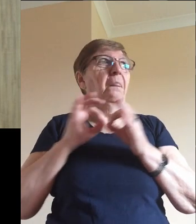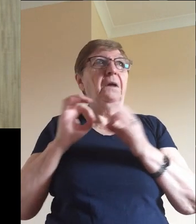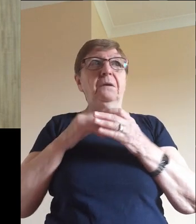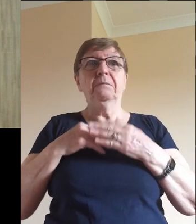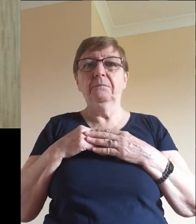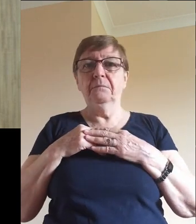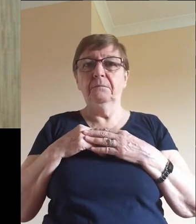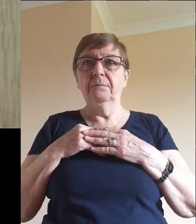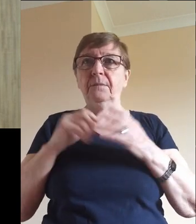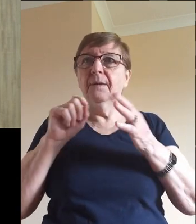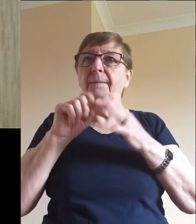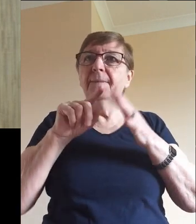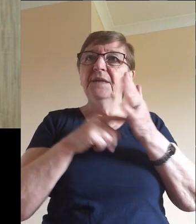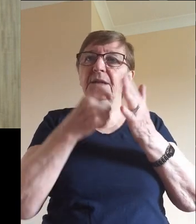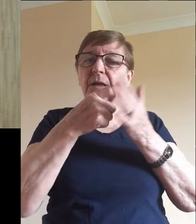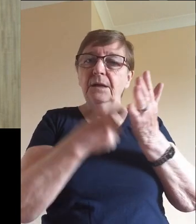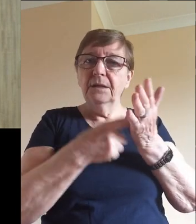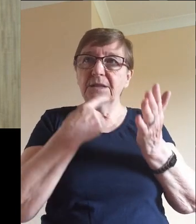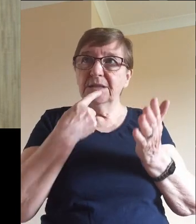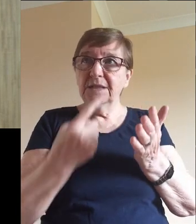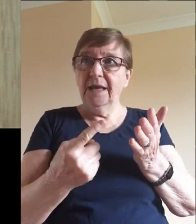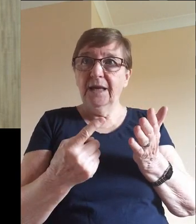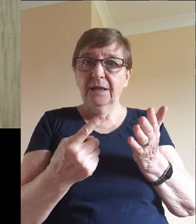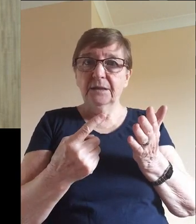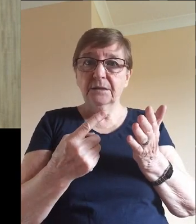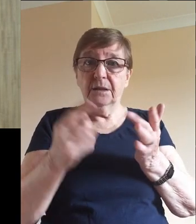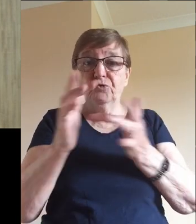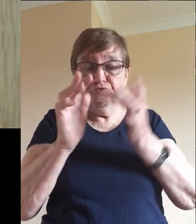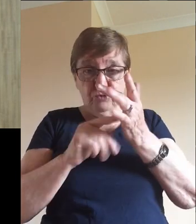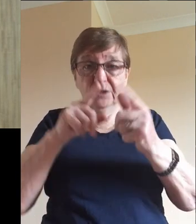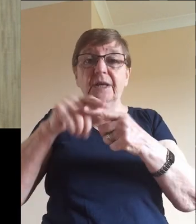But Peter says, and Jesus' example is,